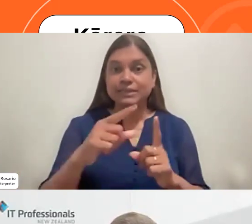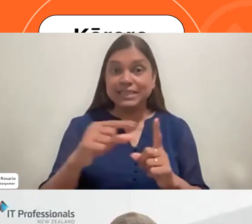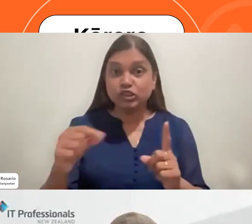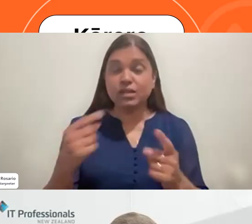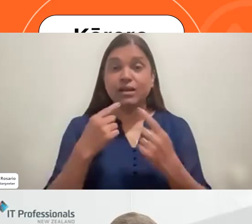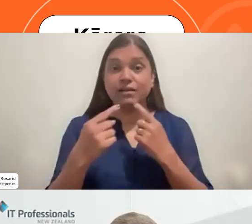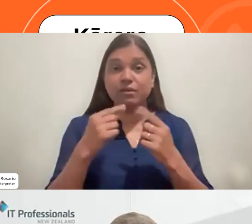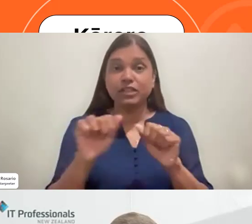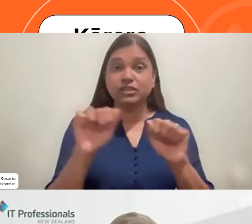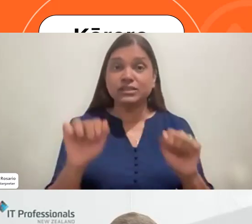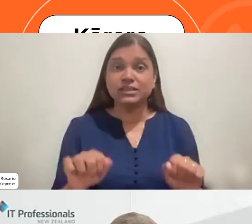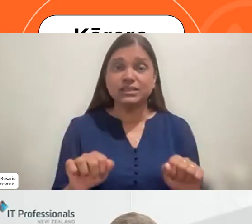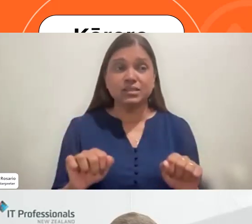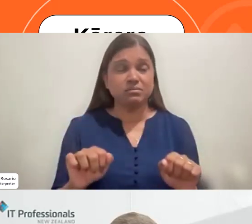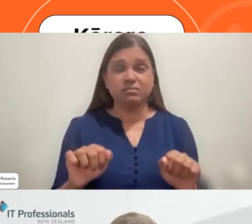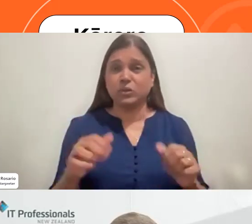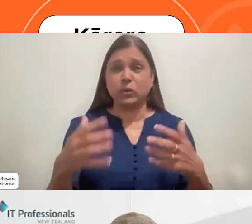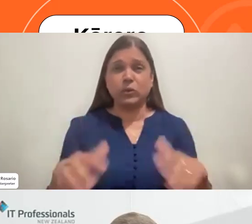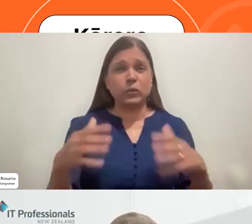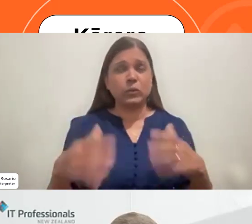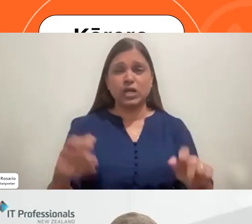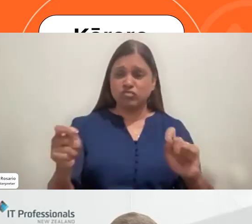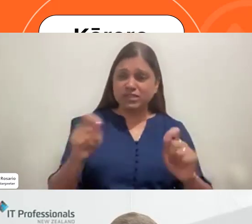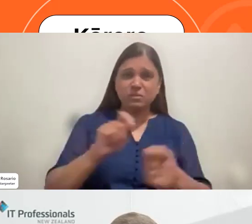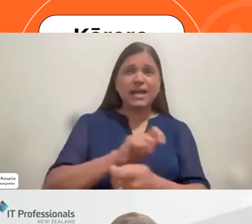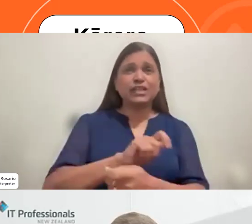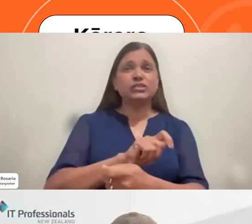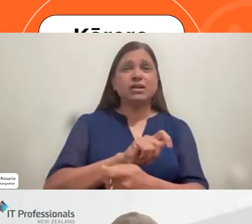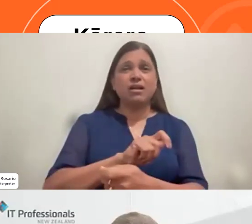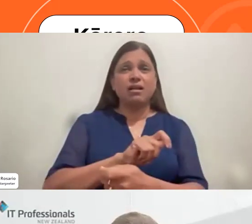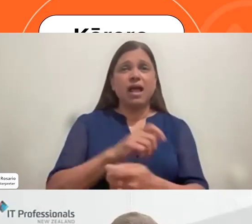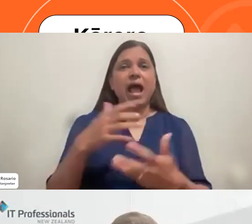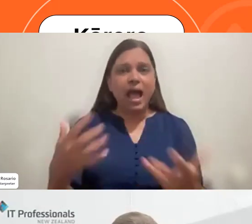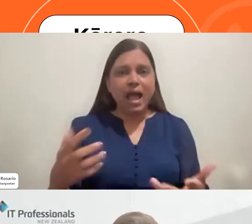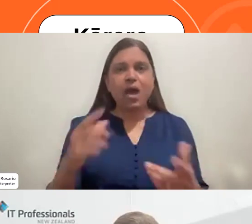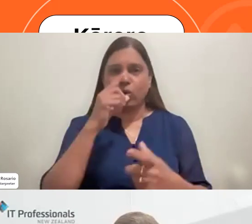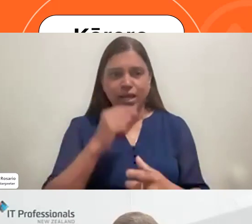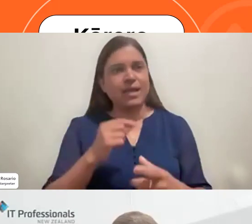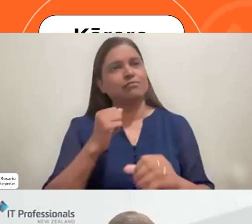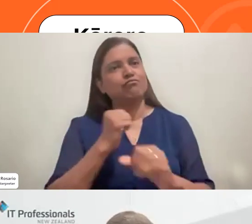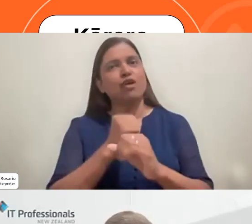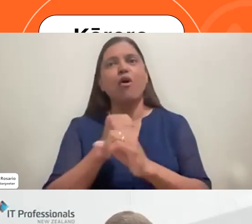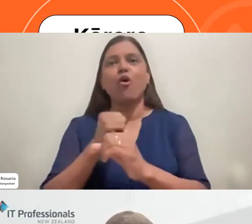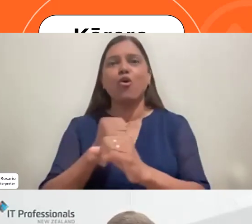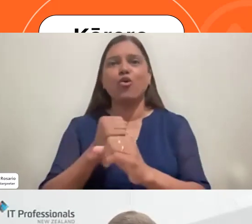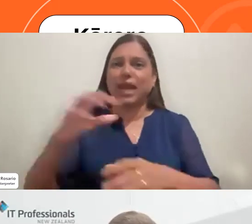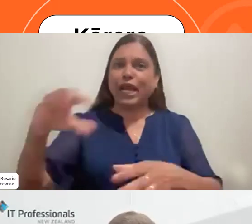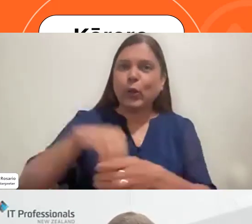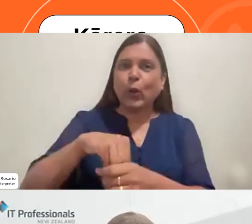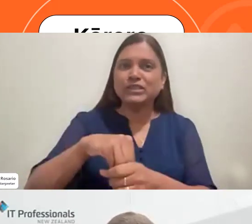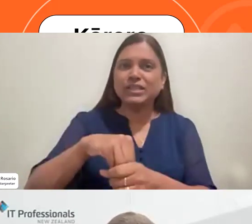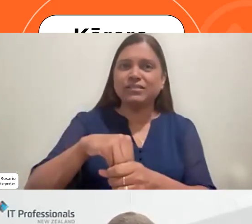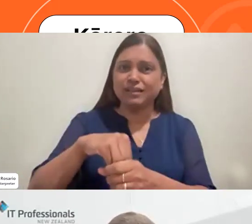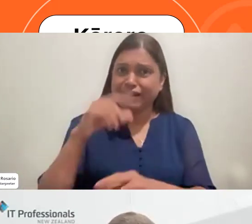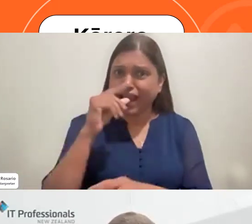potentially transformational for promoting inclusion of disabled people. Done well, they can